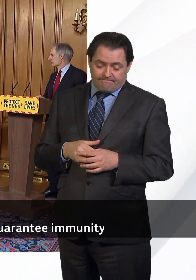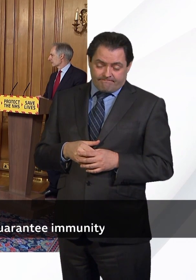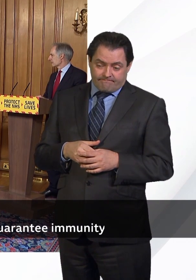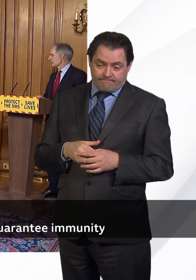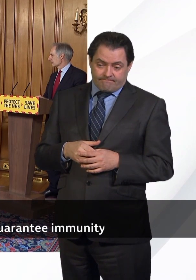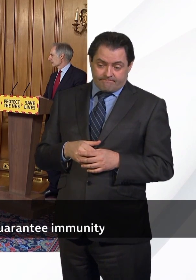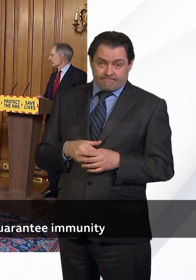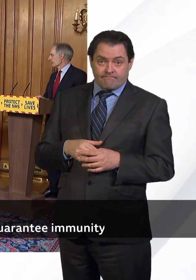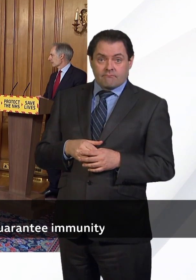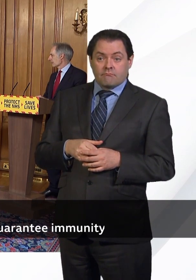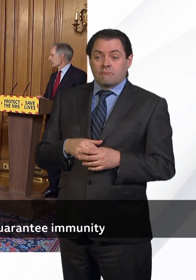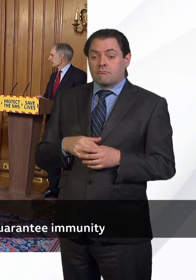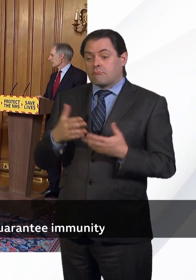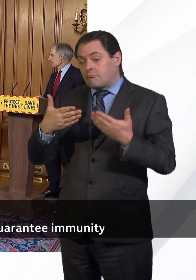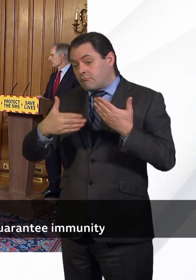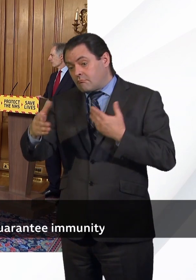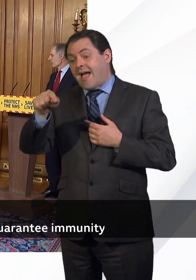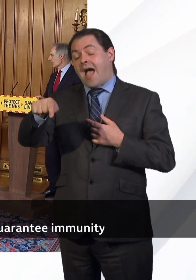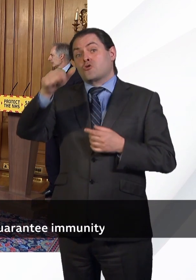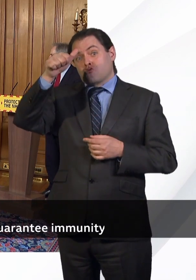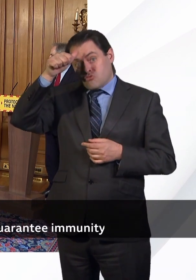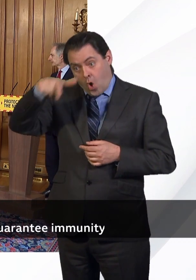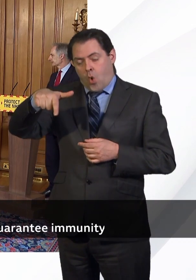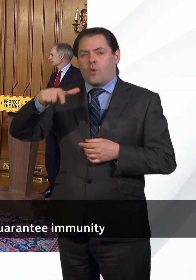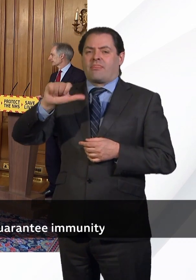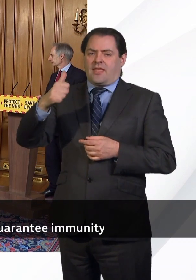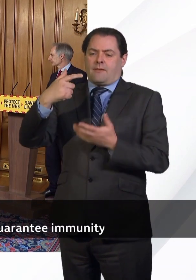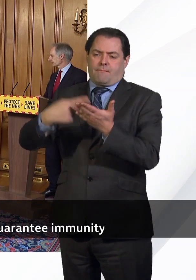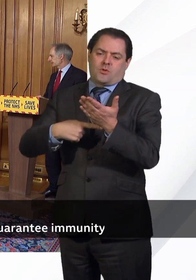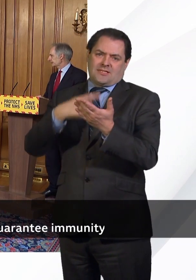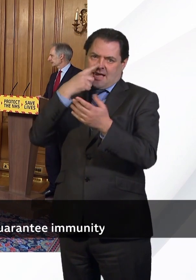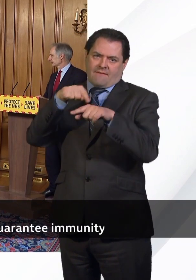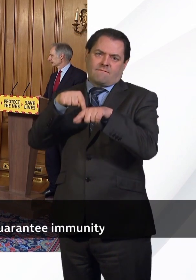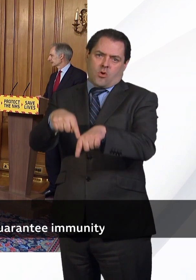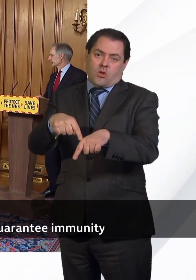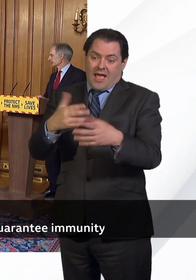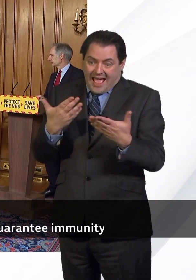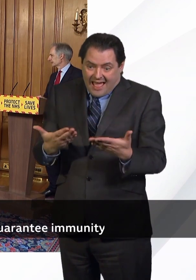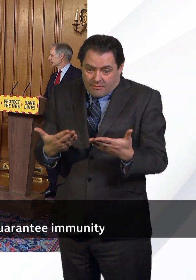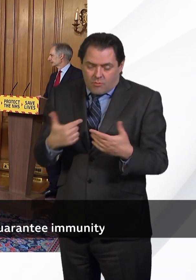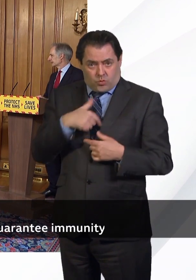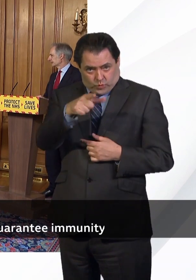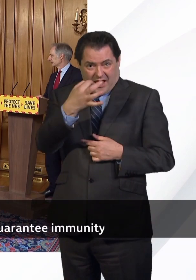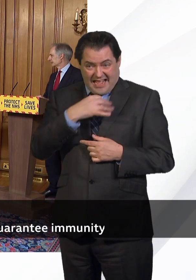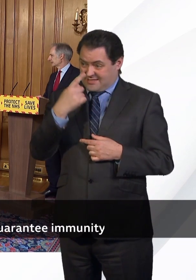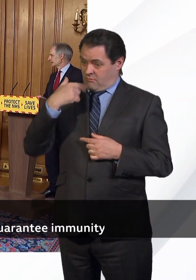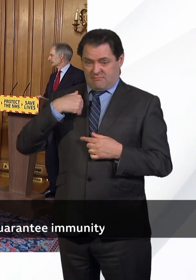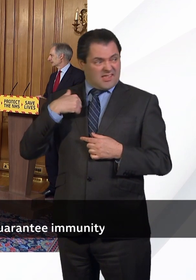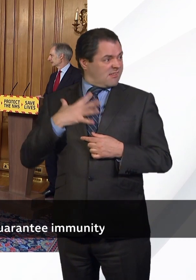be sure of it. We can't base a policy decision on it, and I can't be comfortable doing what you mentioned in the